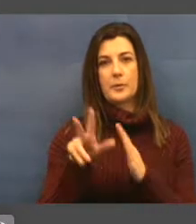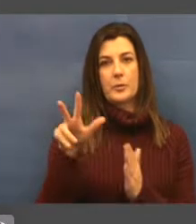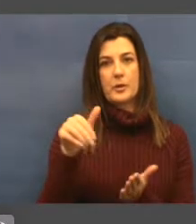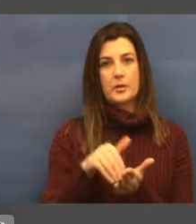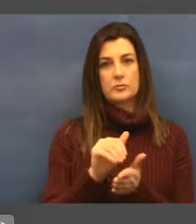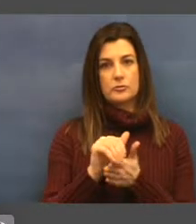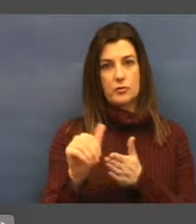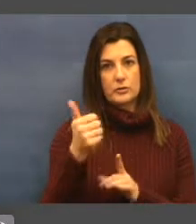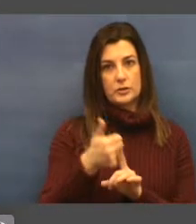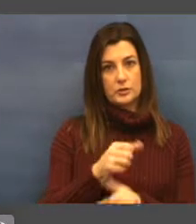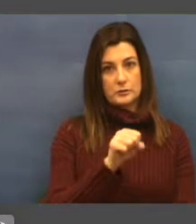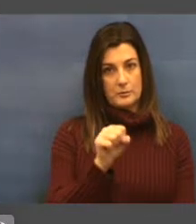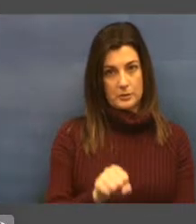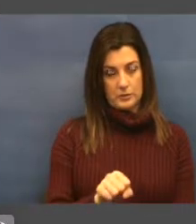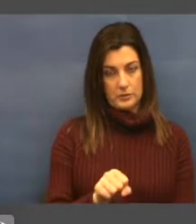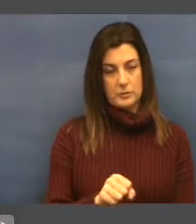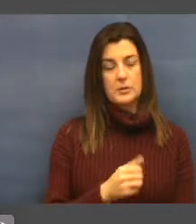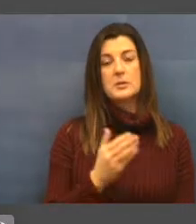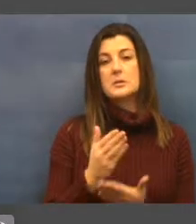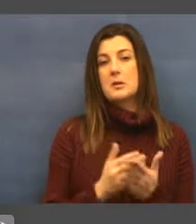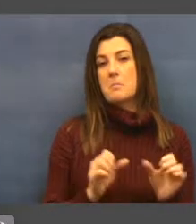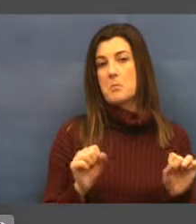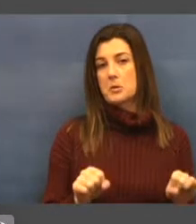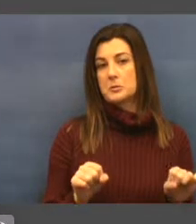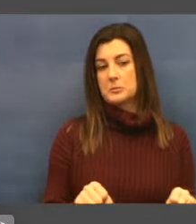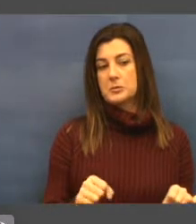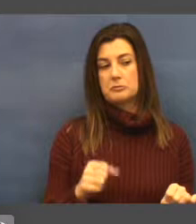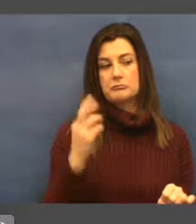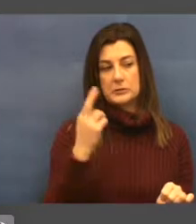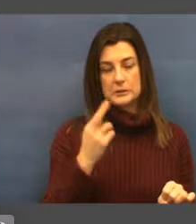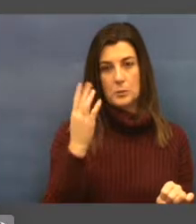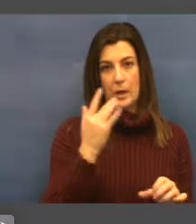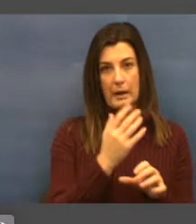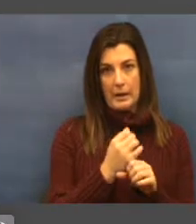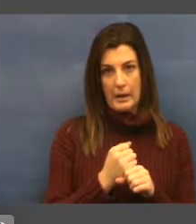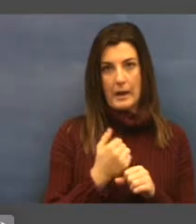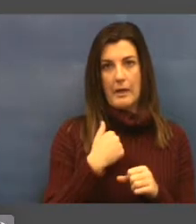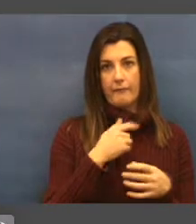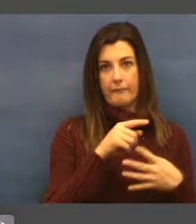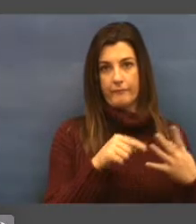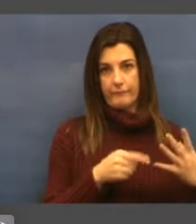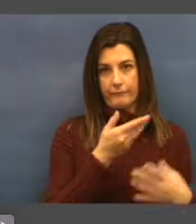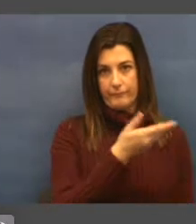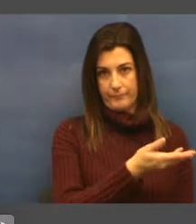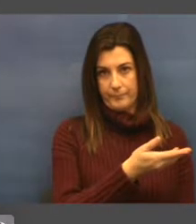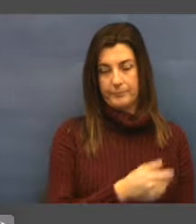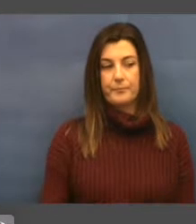semester, and some of the eligibility criteria are listed here.